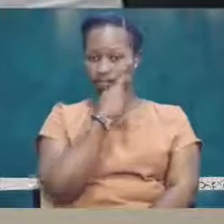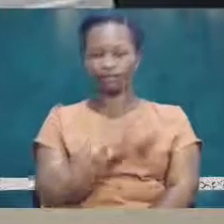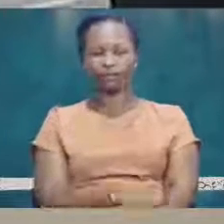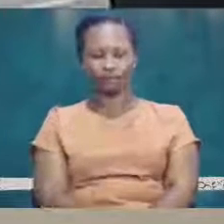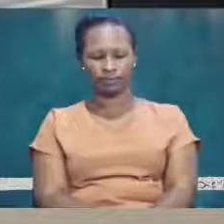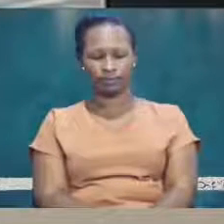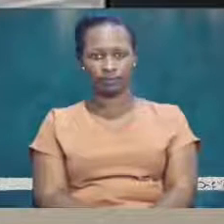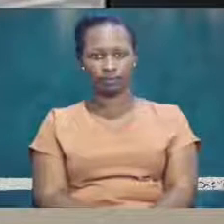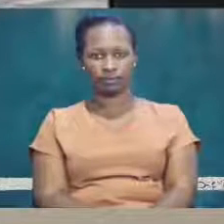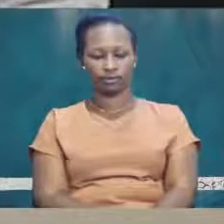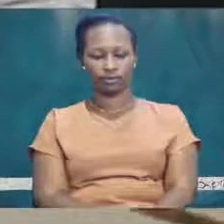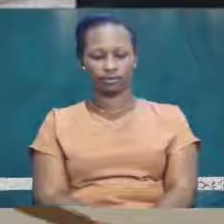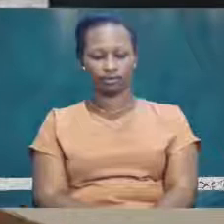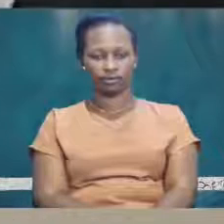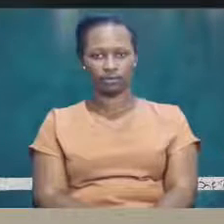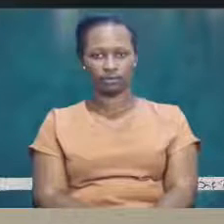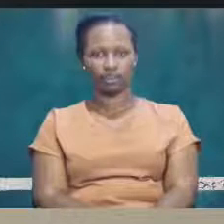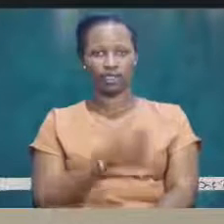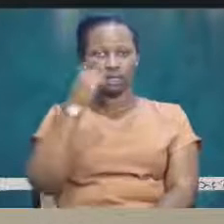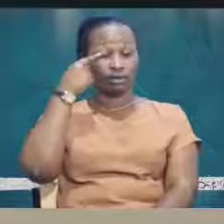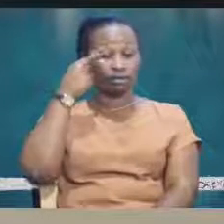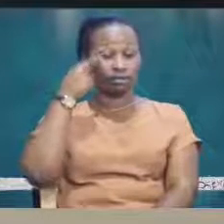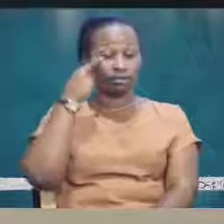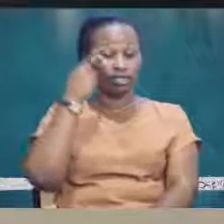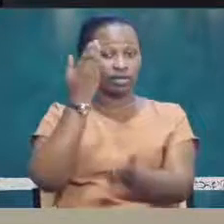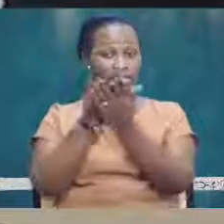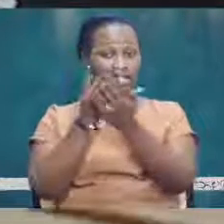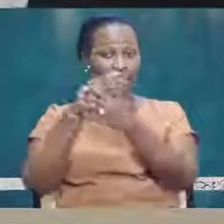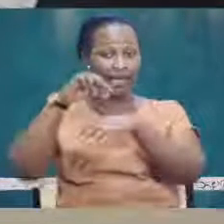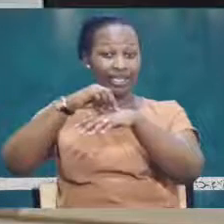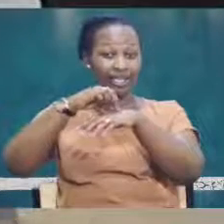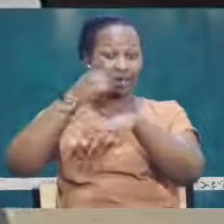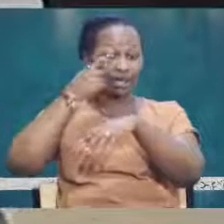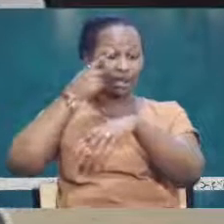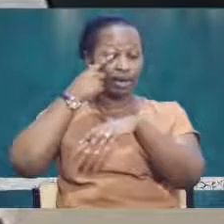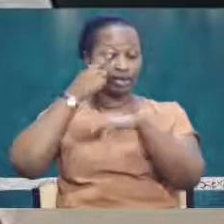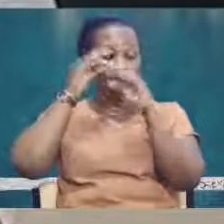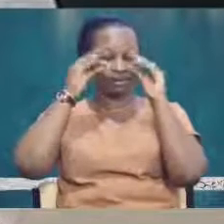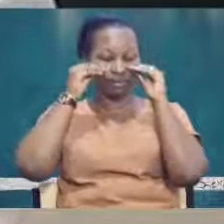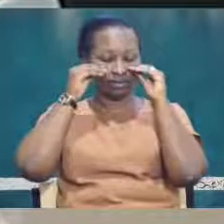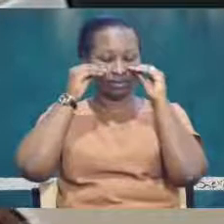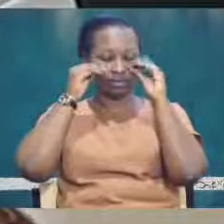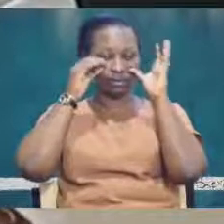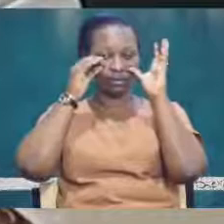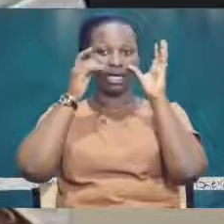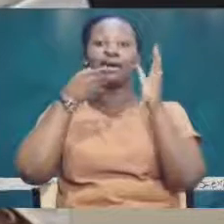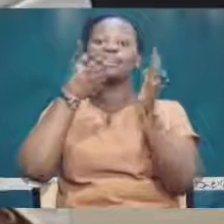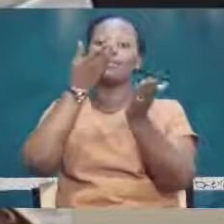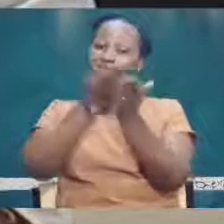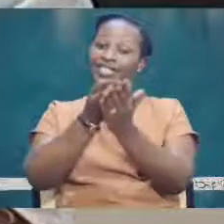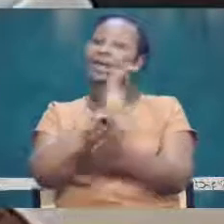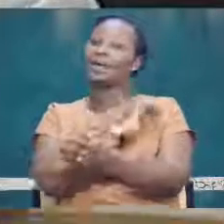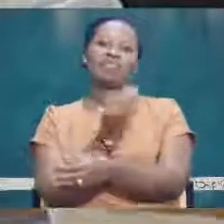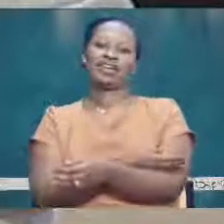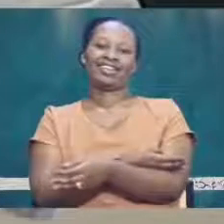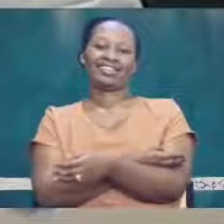close. That means muscles contract and relax. There is need for